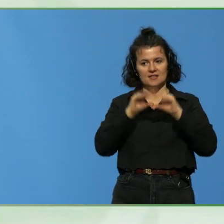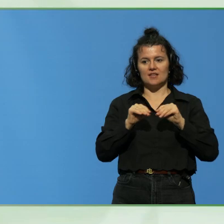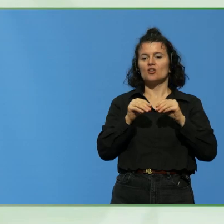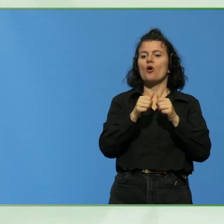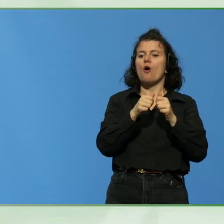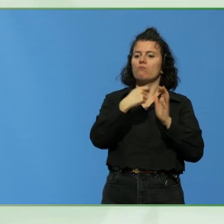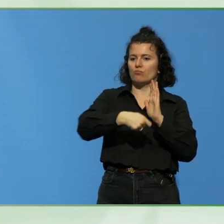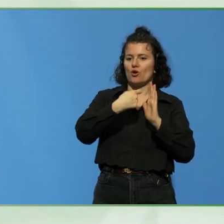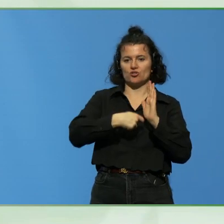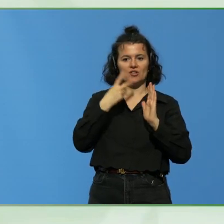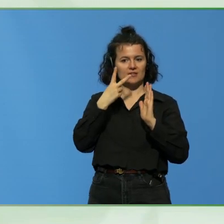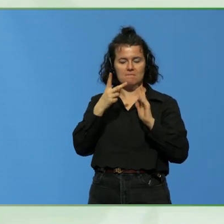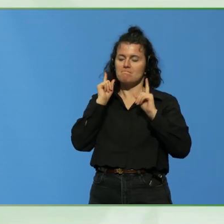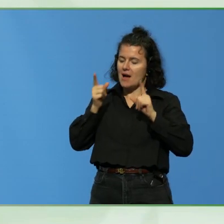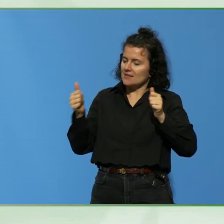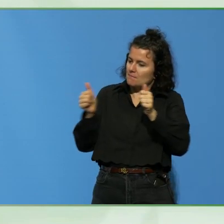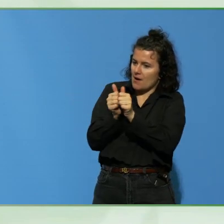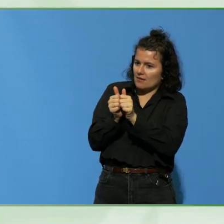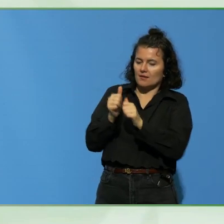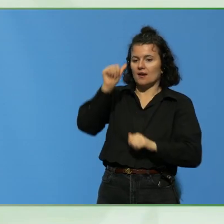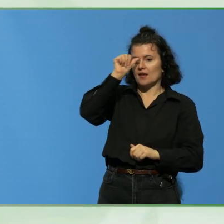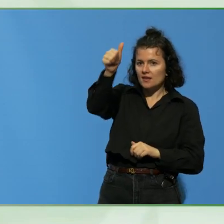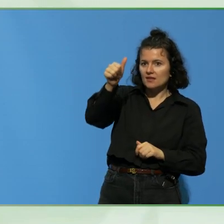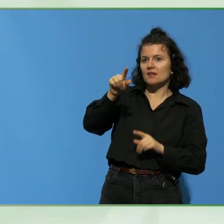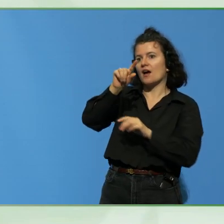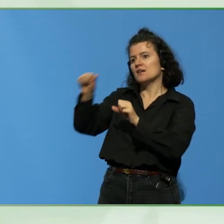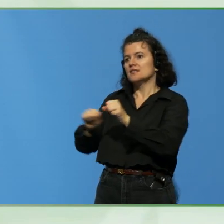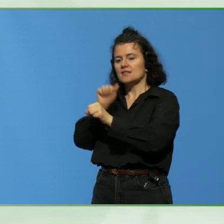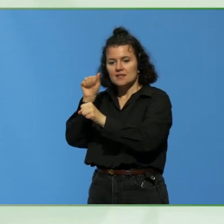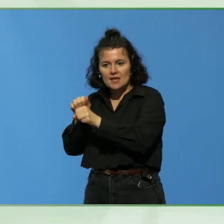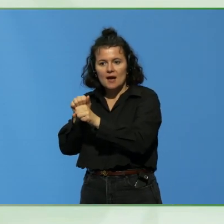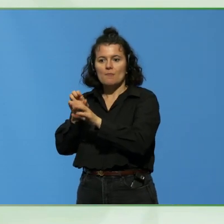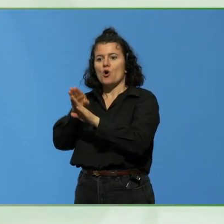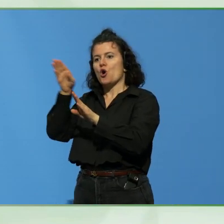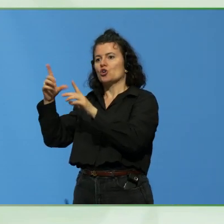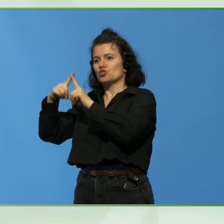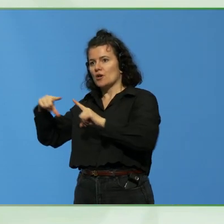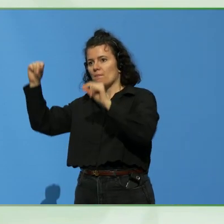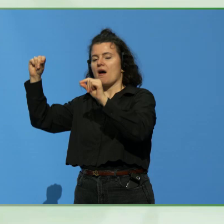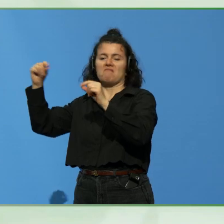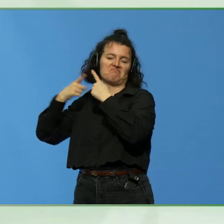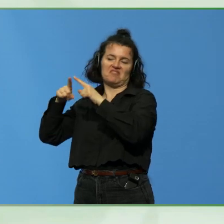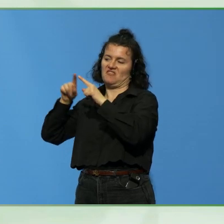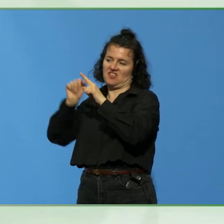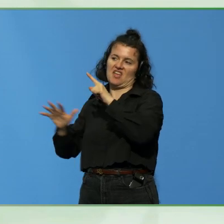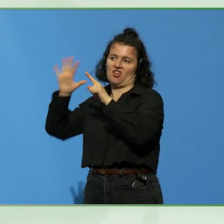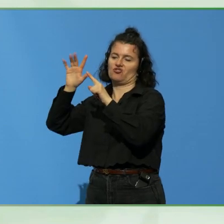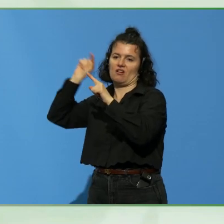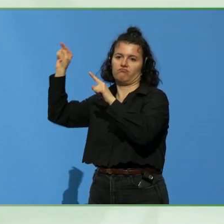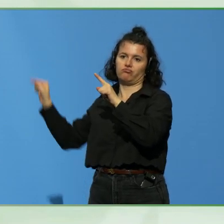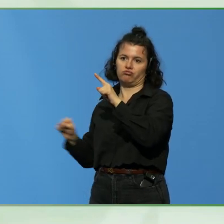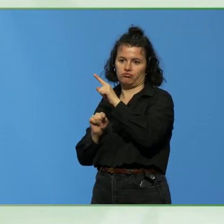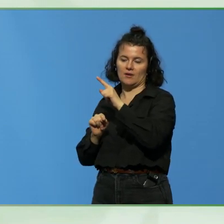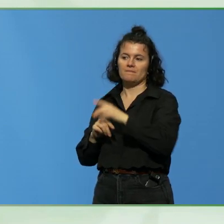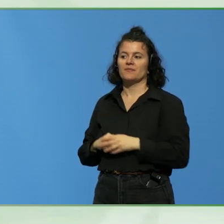in India, in Singapore, reaching out also to Japan and other regions of Asia, because we see the potential that is